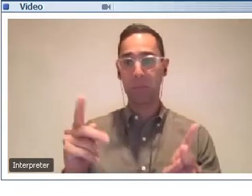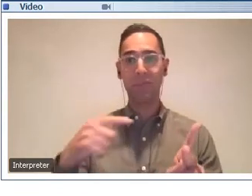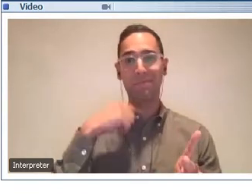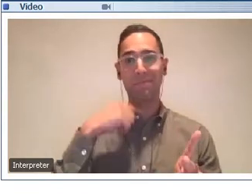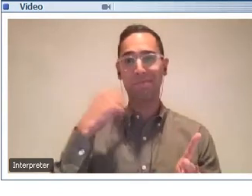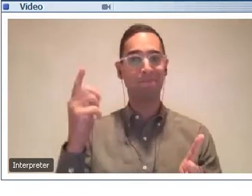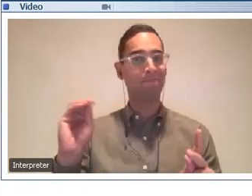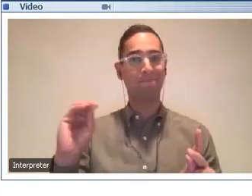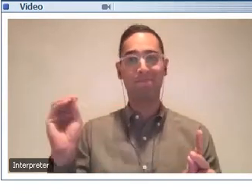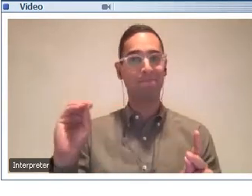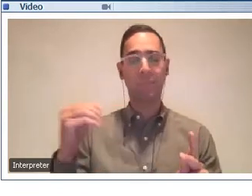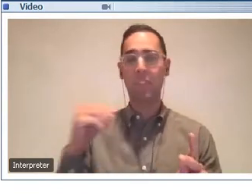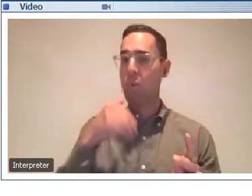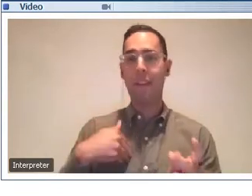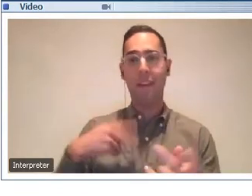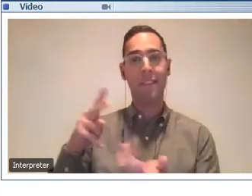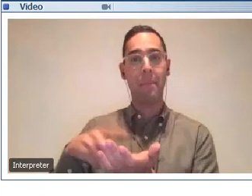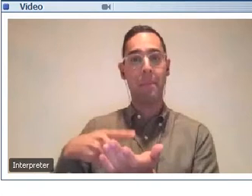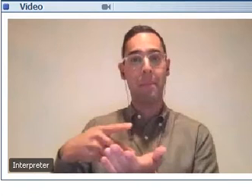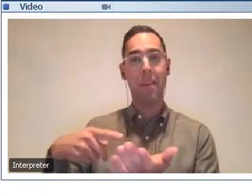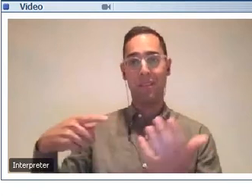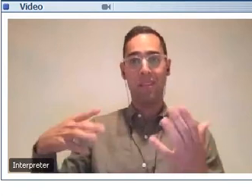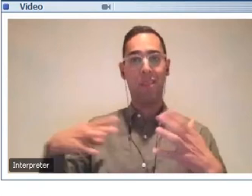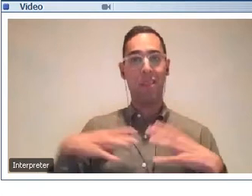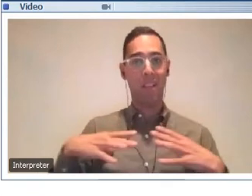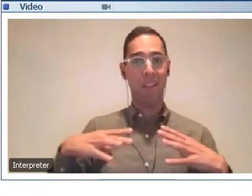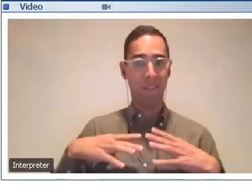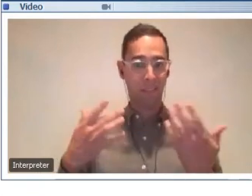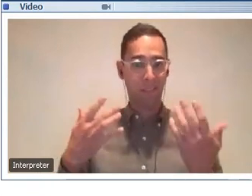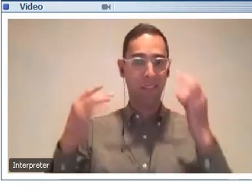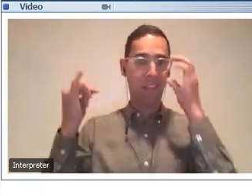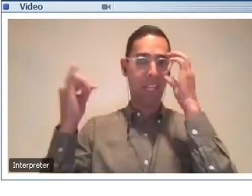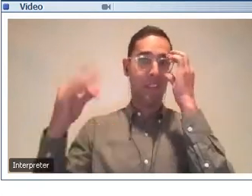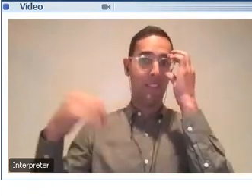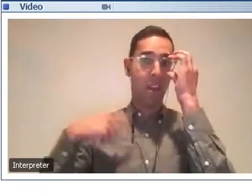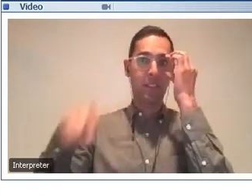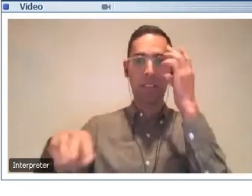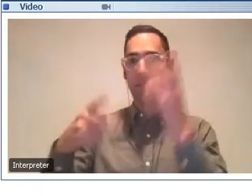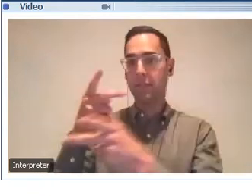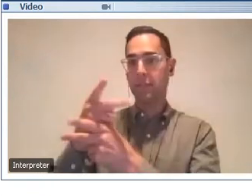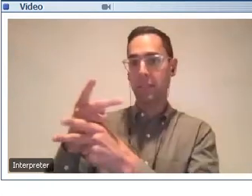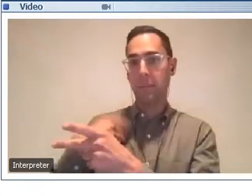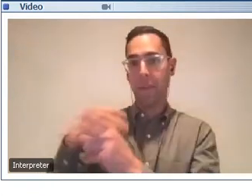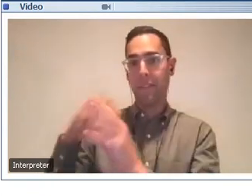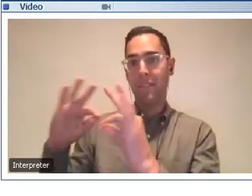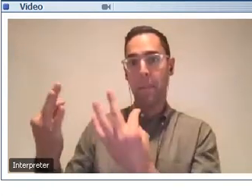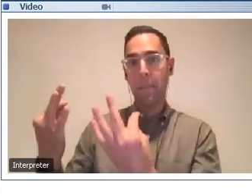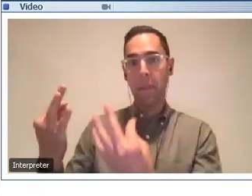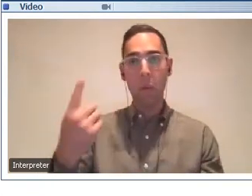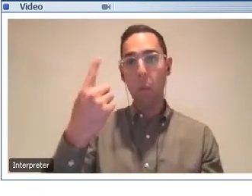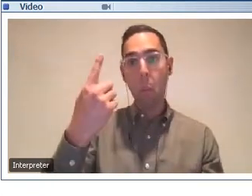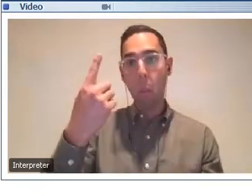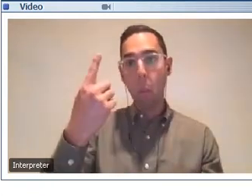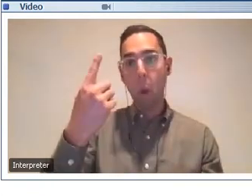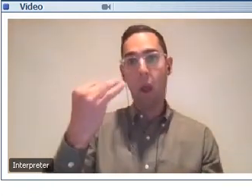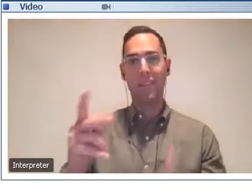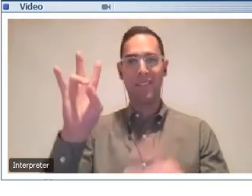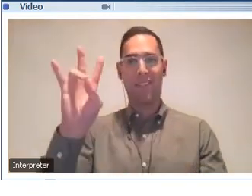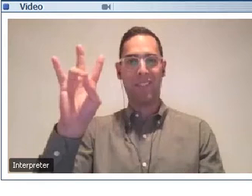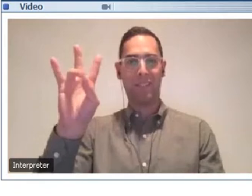7 workers report that they have access to paid family leave if they need it. Roughly half of lower income